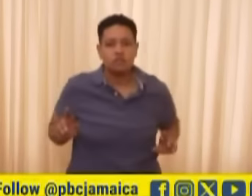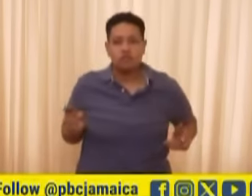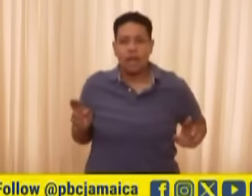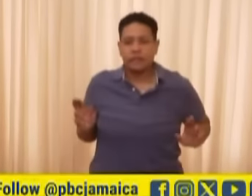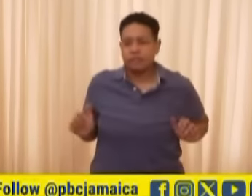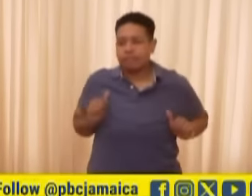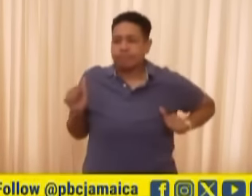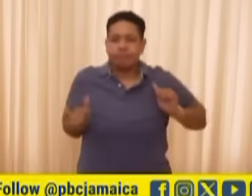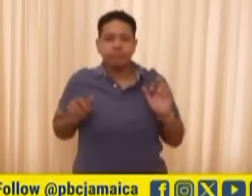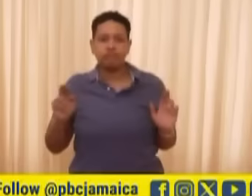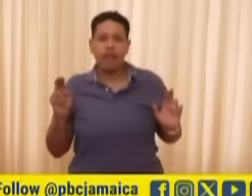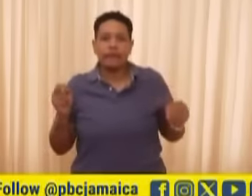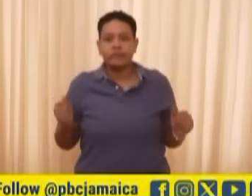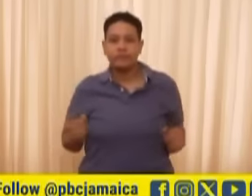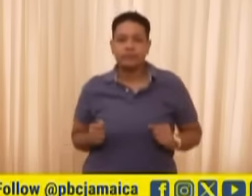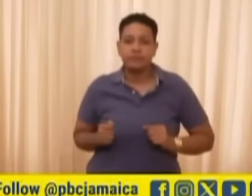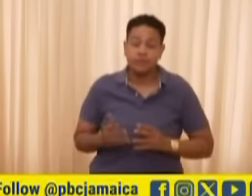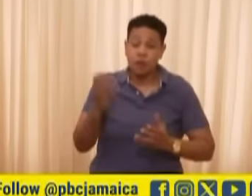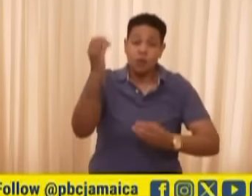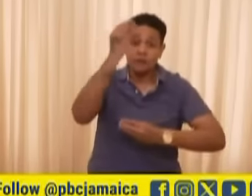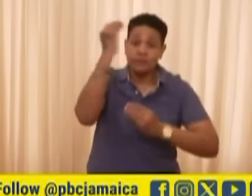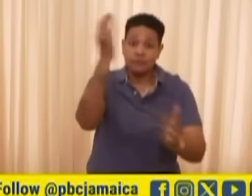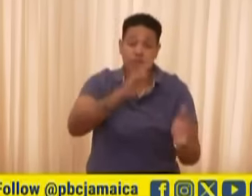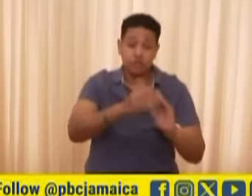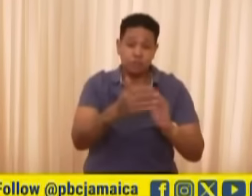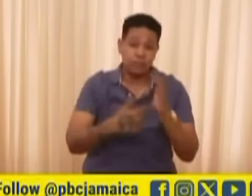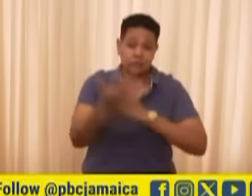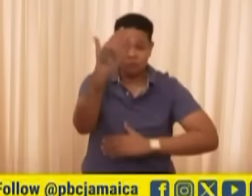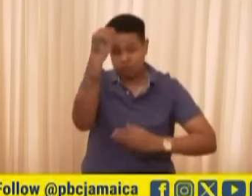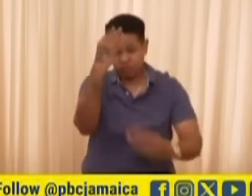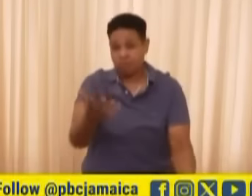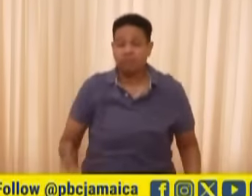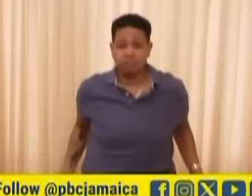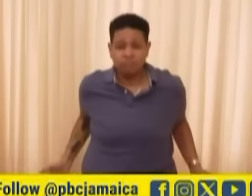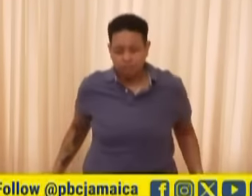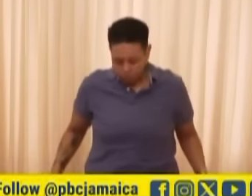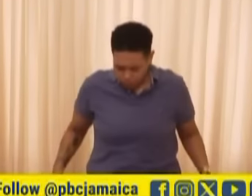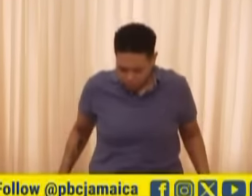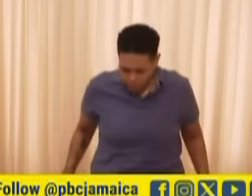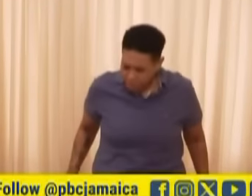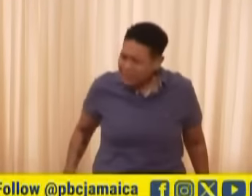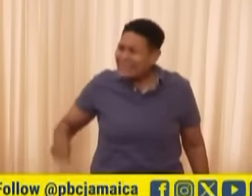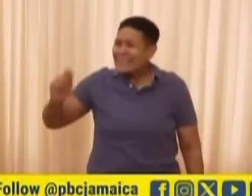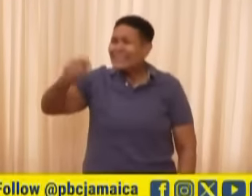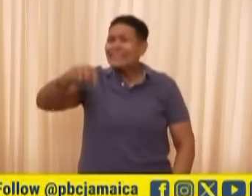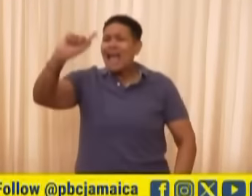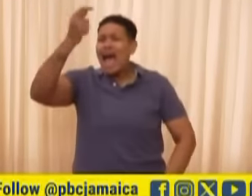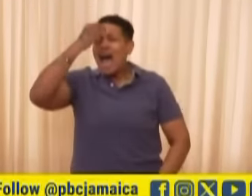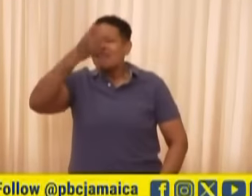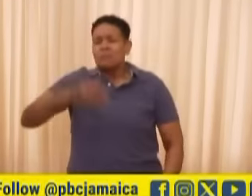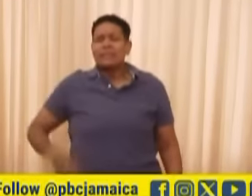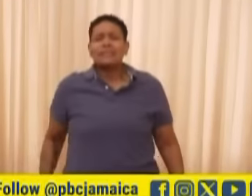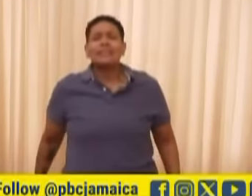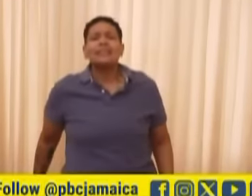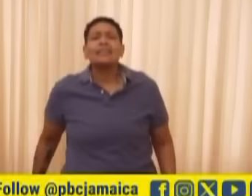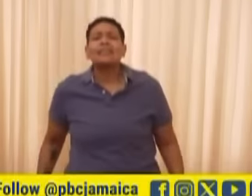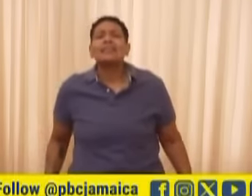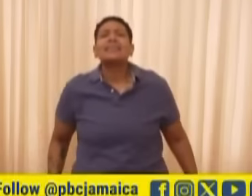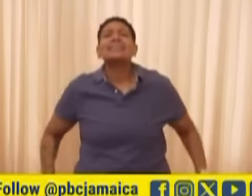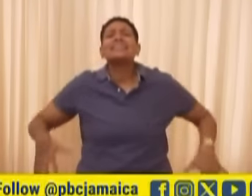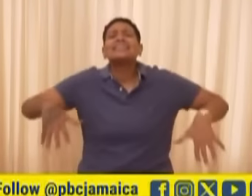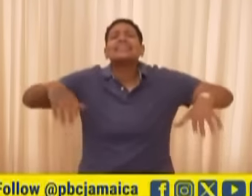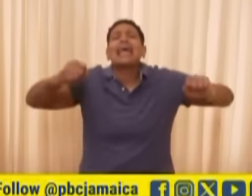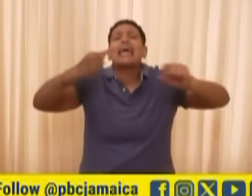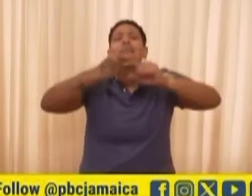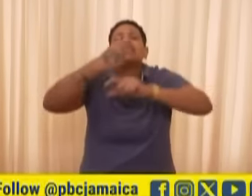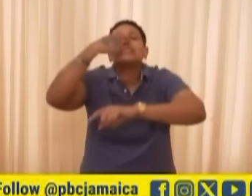readiness. I want to say to the country this morning, that this administration